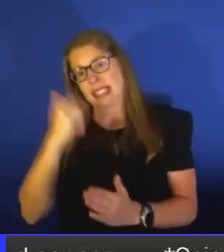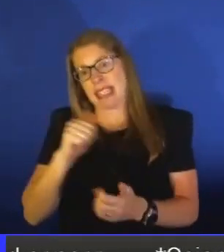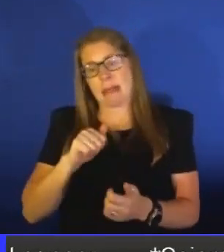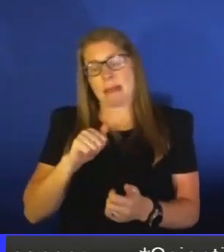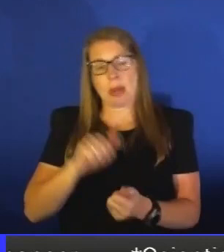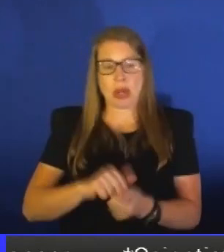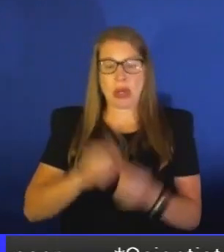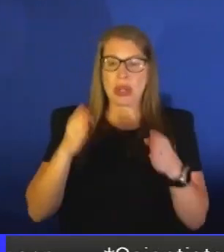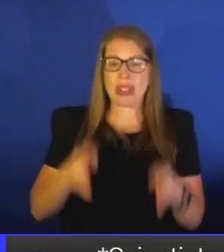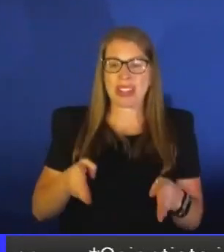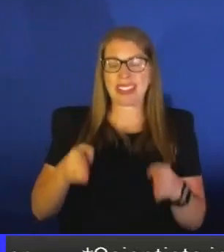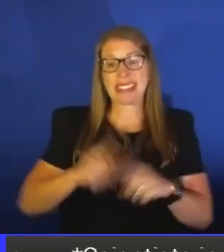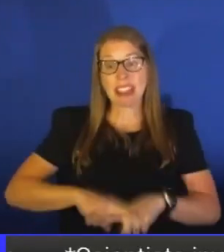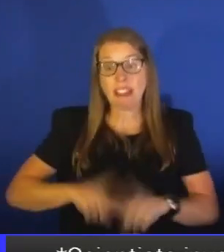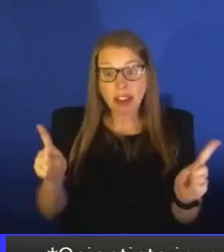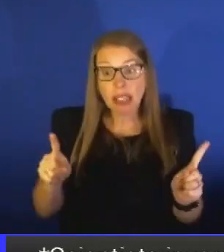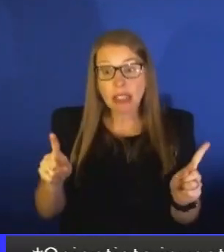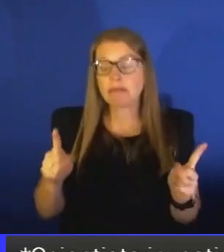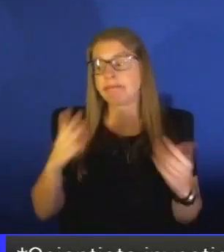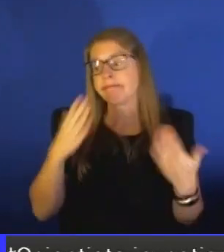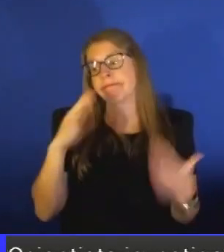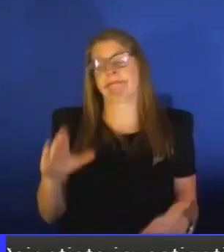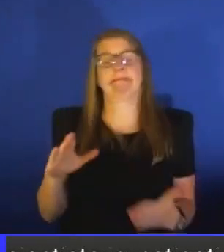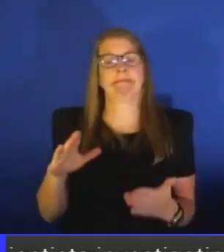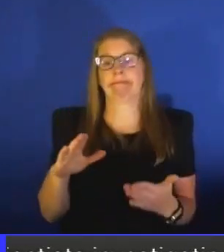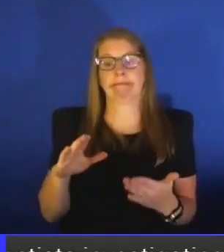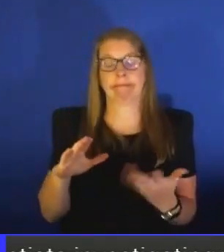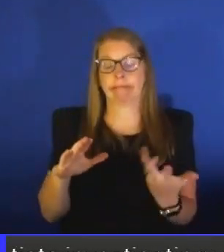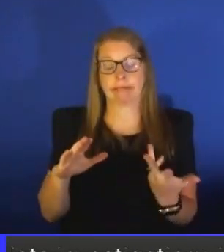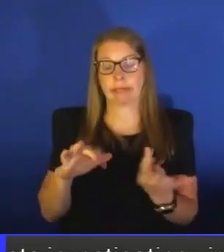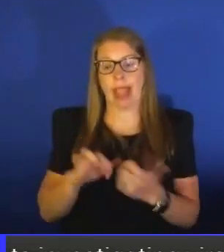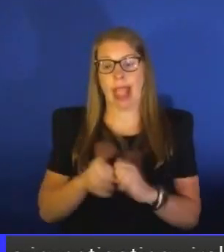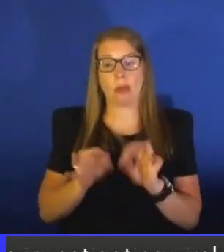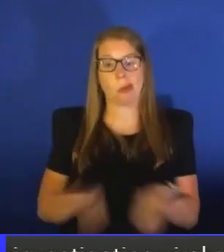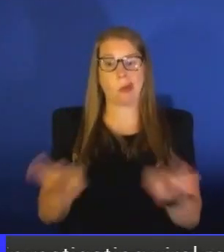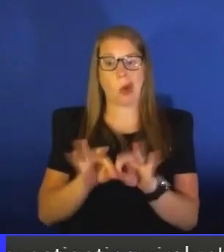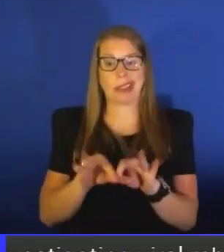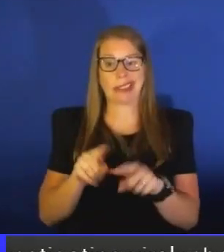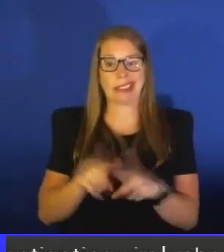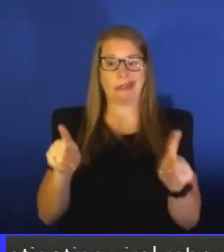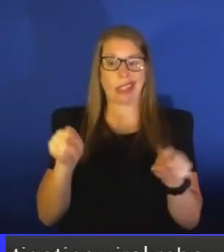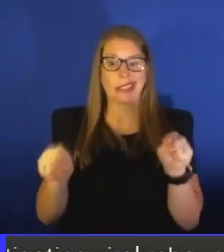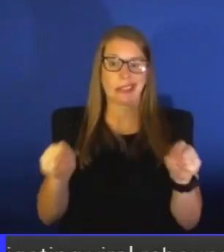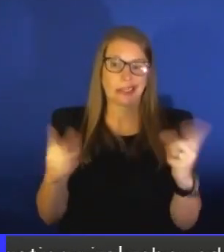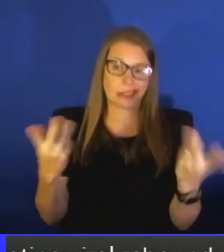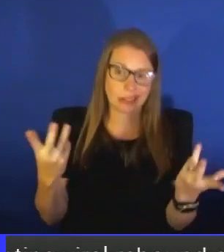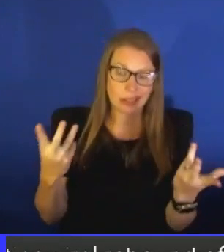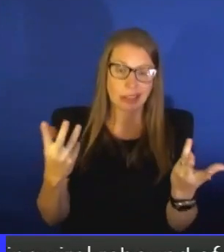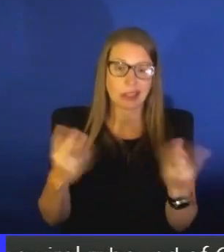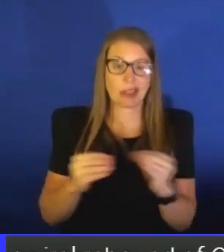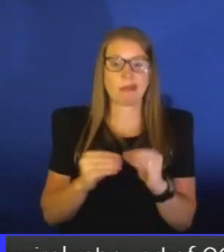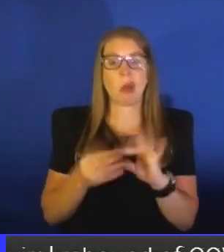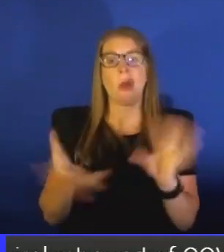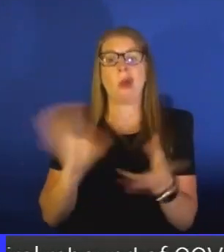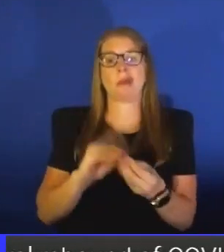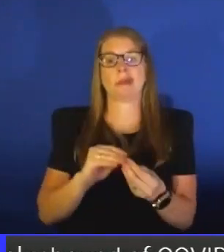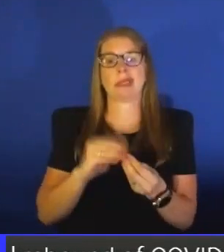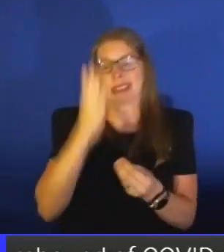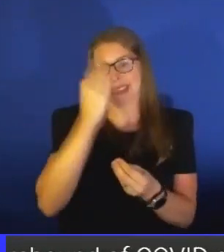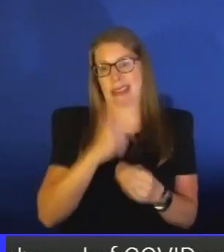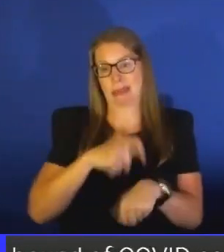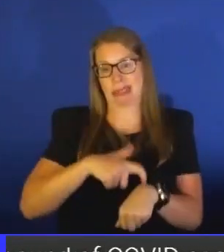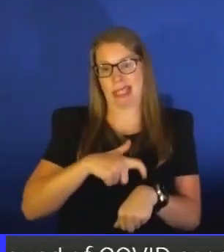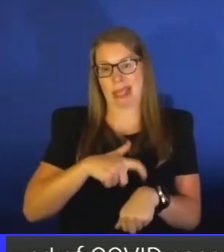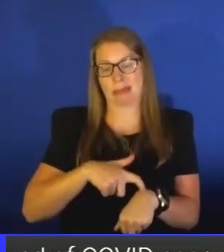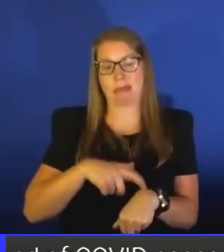We don't really know for sure how important being a light versus a deep sleeper may be. Like I said, it's probably more your total sleep time and some degree your sleep stages